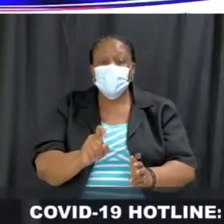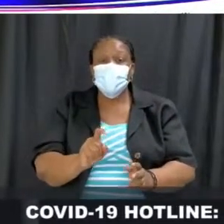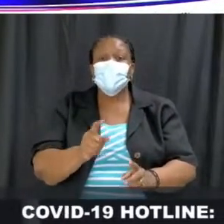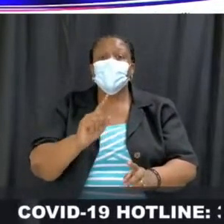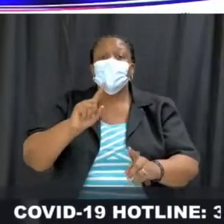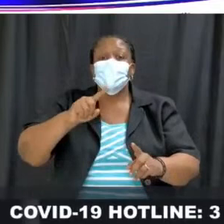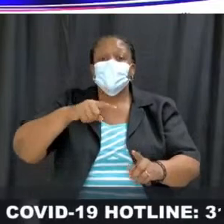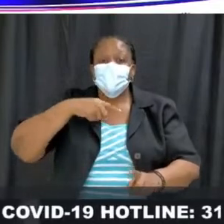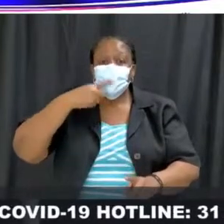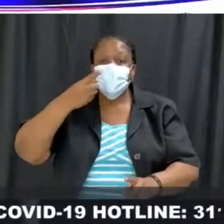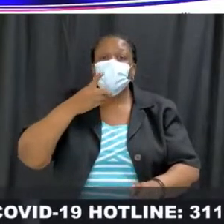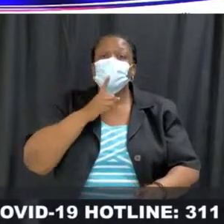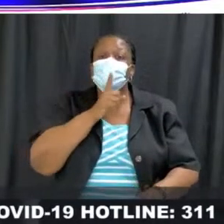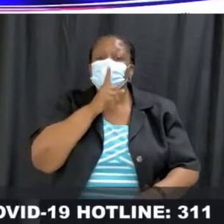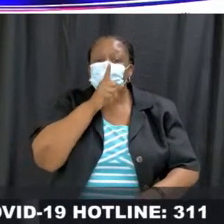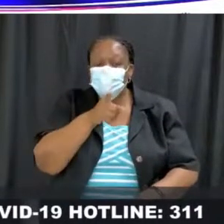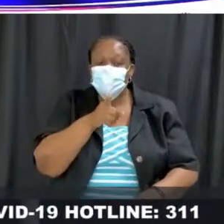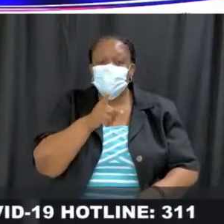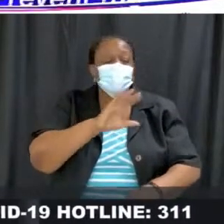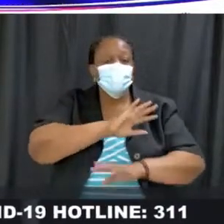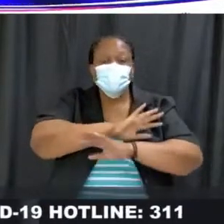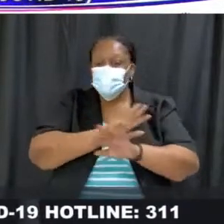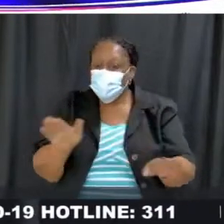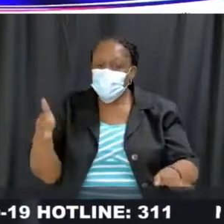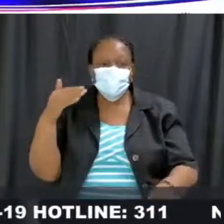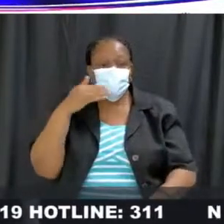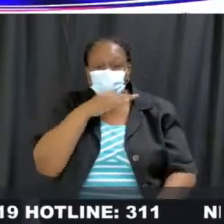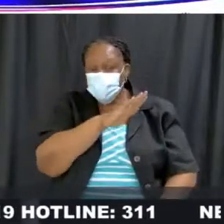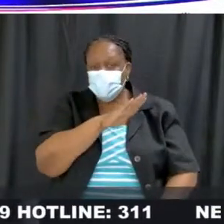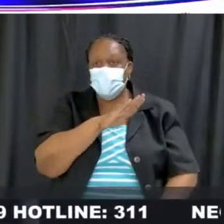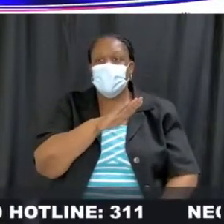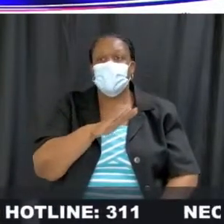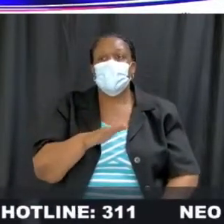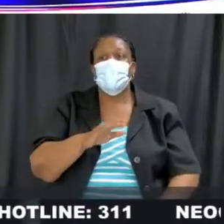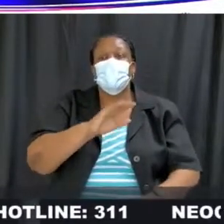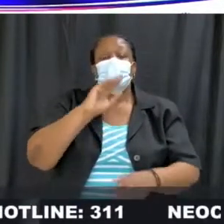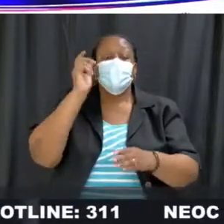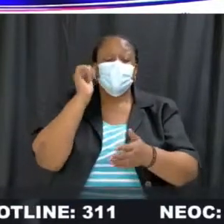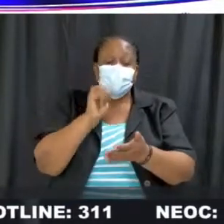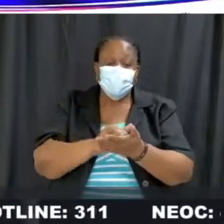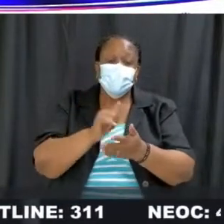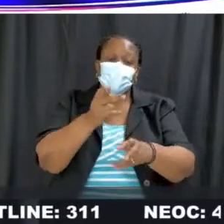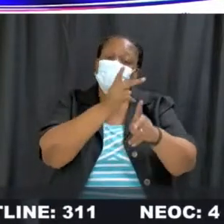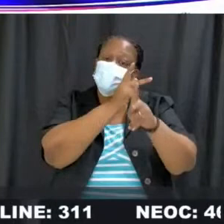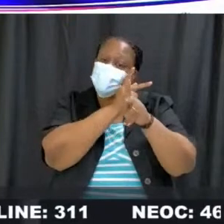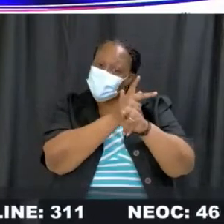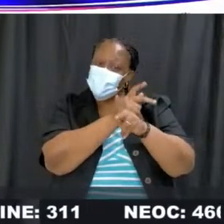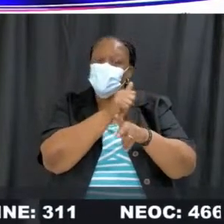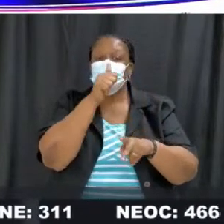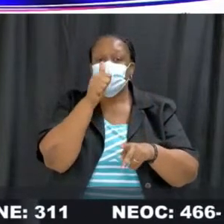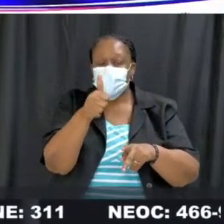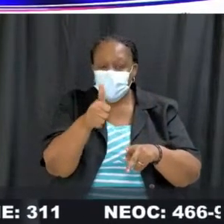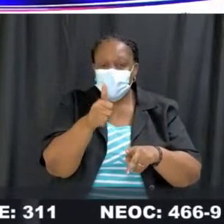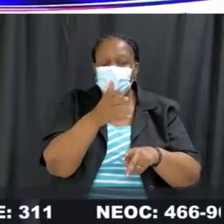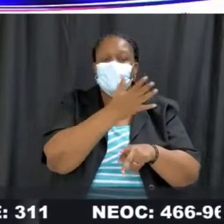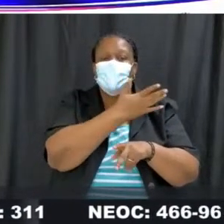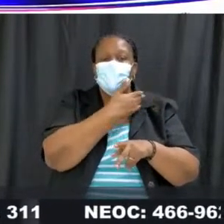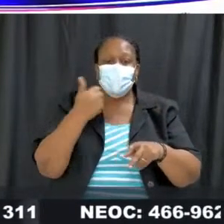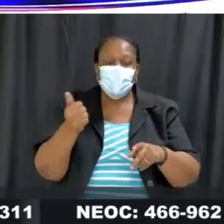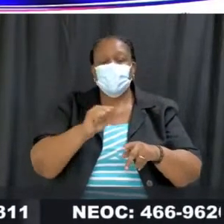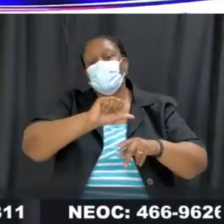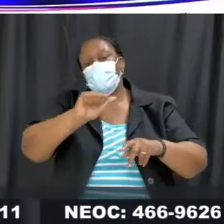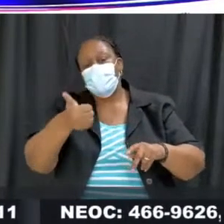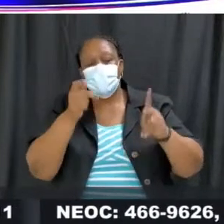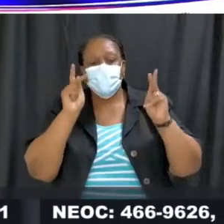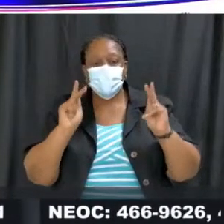course, is intended to protect you and to protect those around you and the public in general. So again,